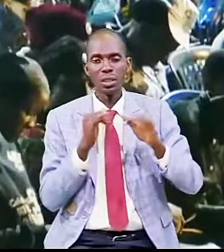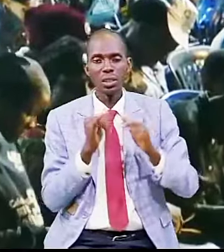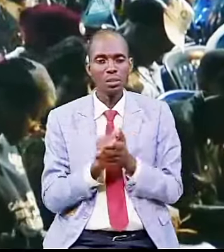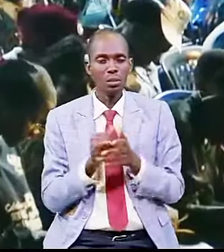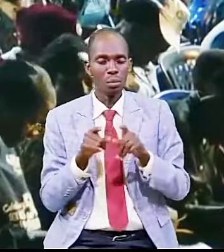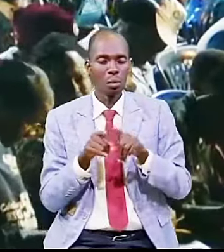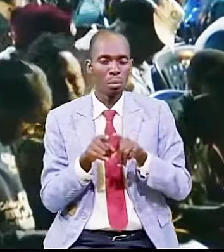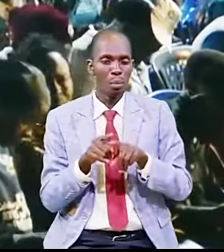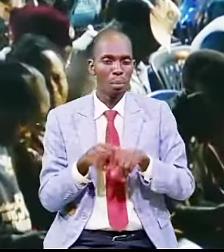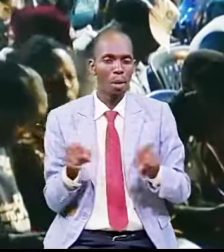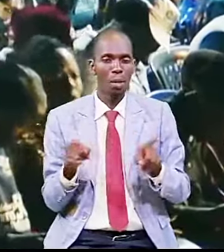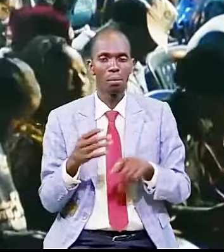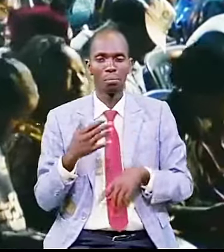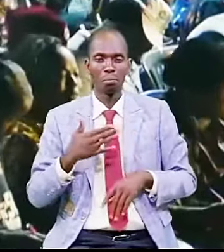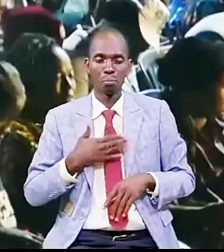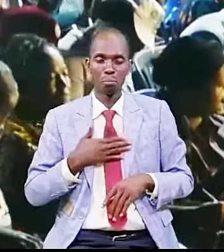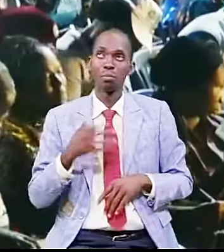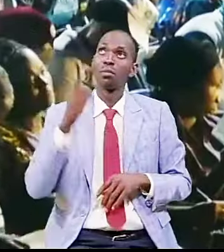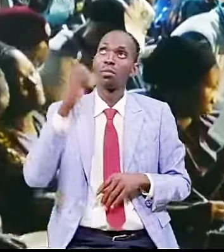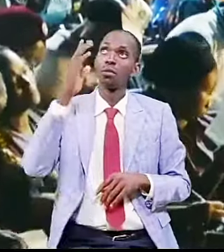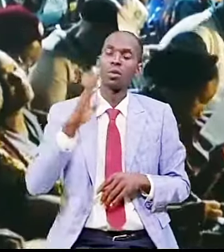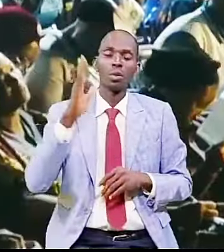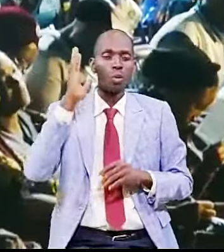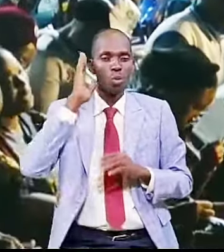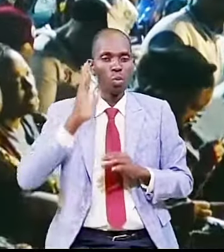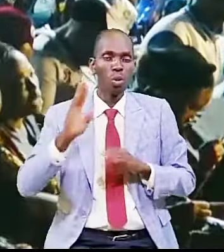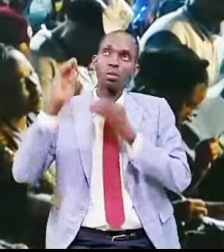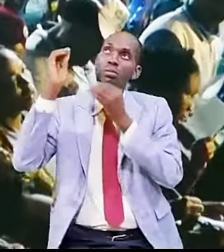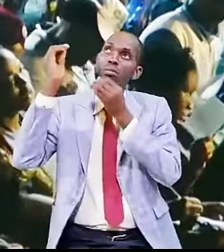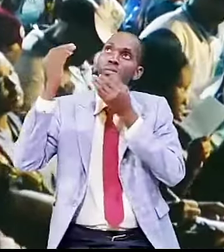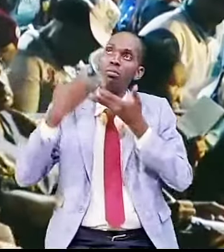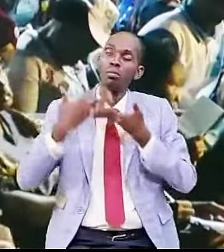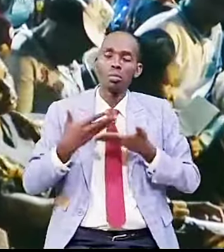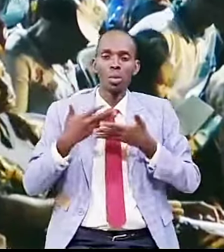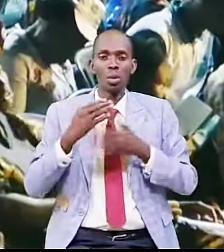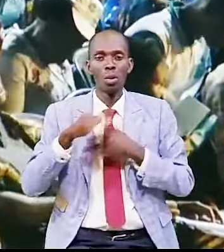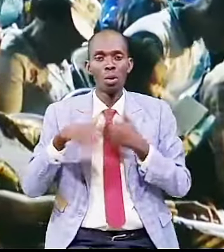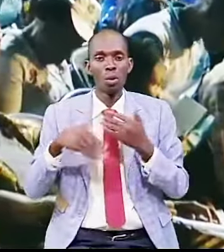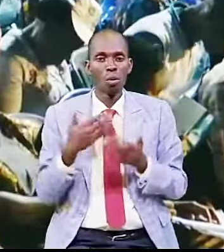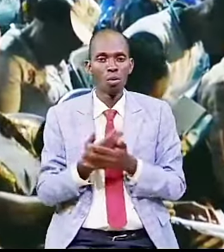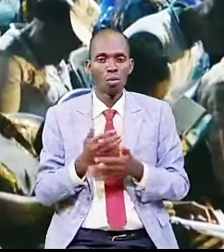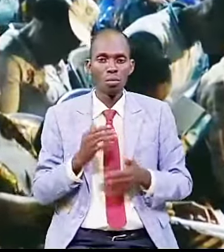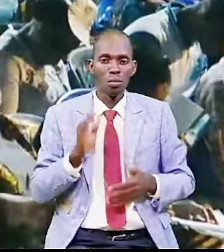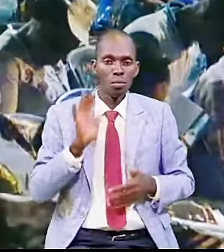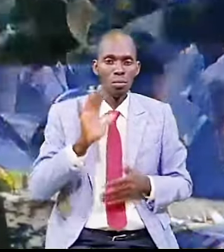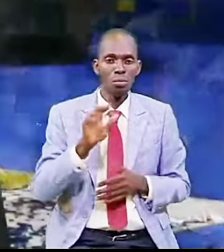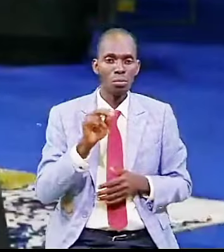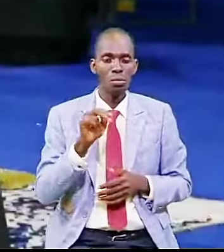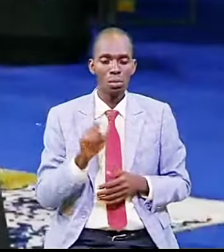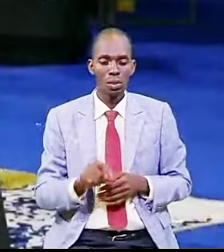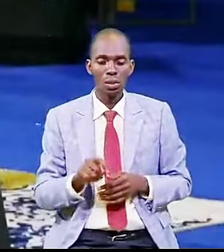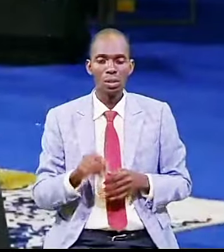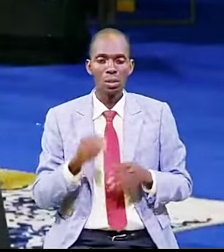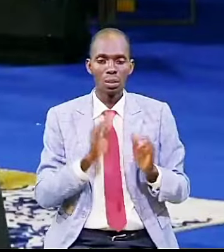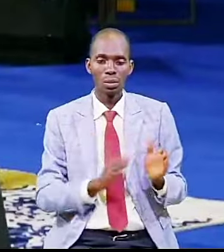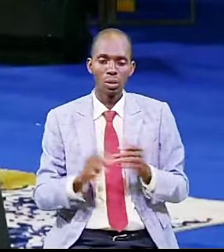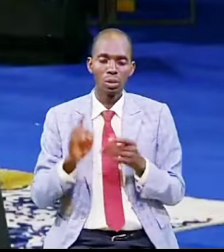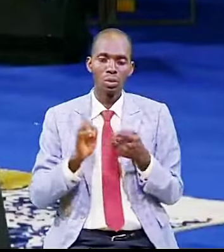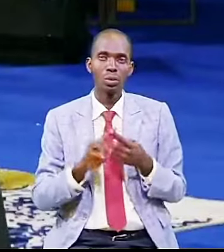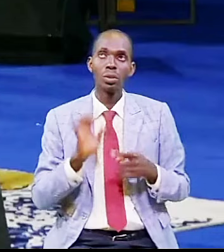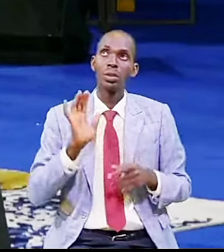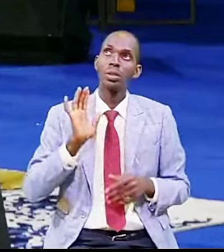God shall supply all your need according to his riches in glory by